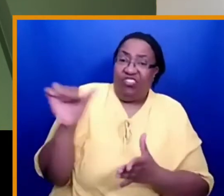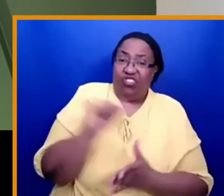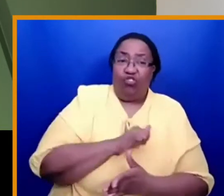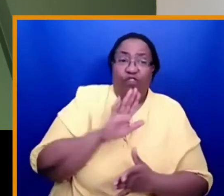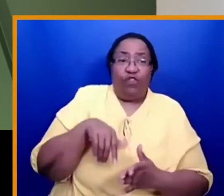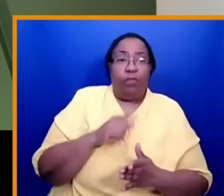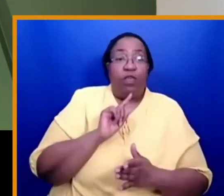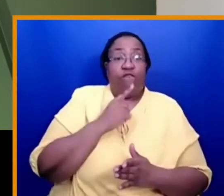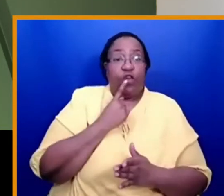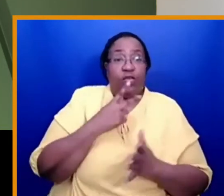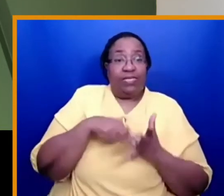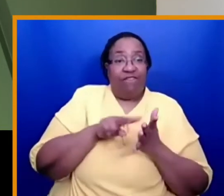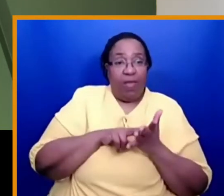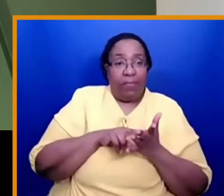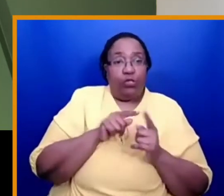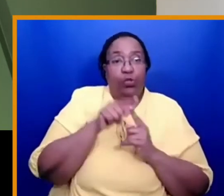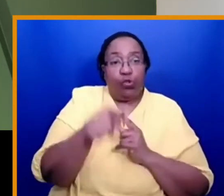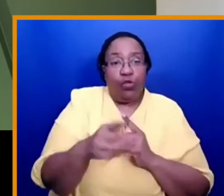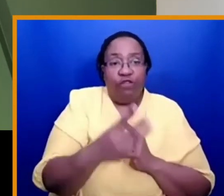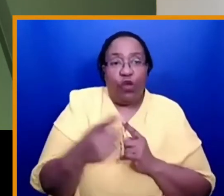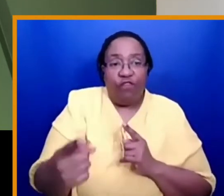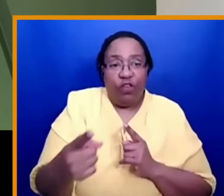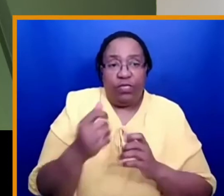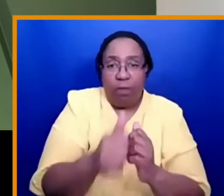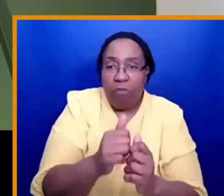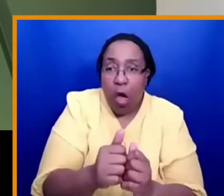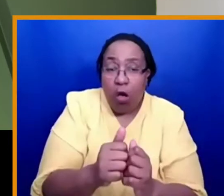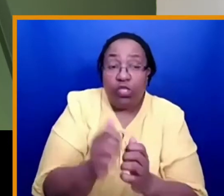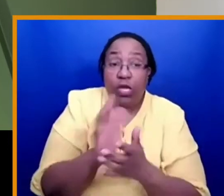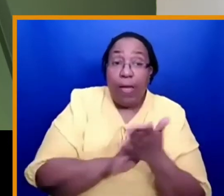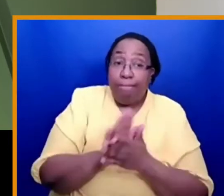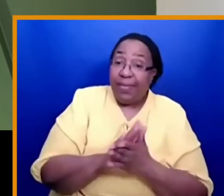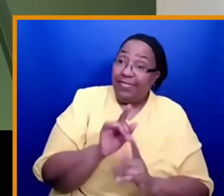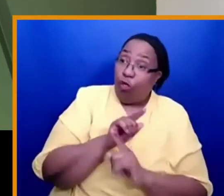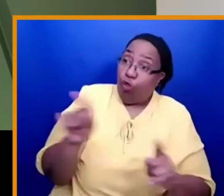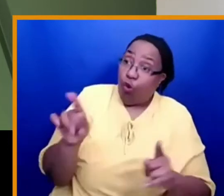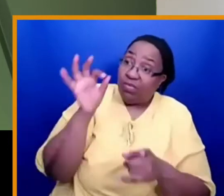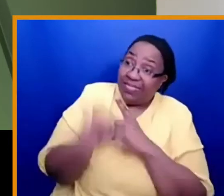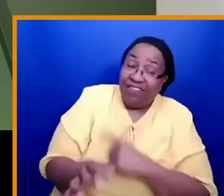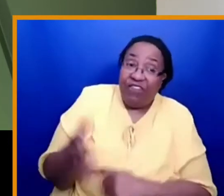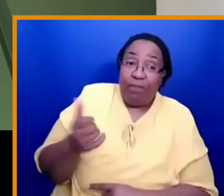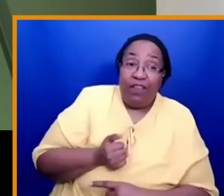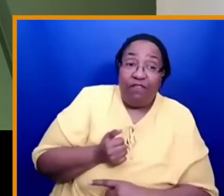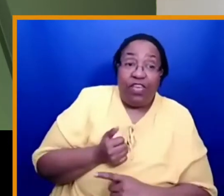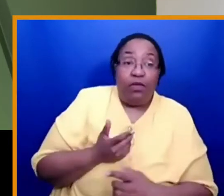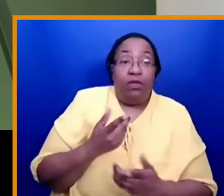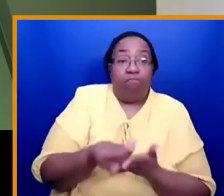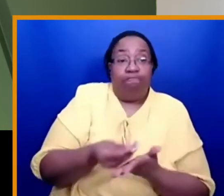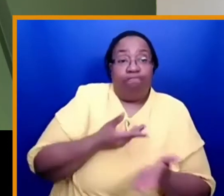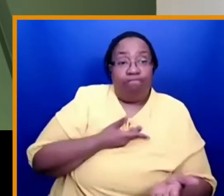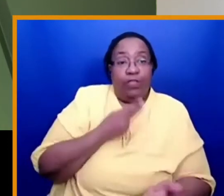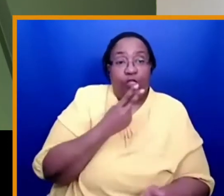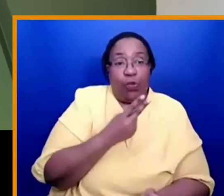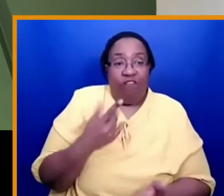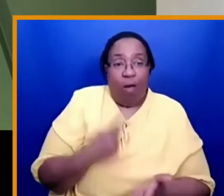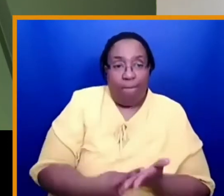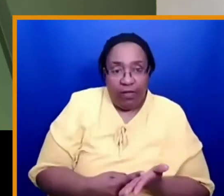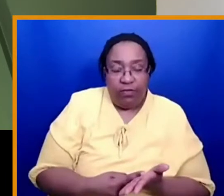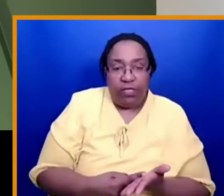March. When this happens, people on certain benefits receive £25. But this rate has been frozen since